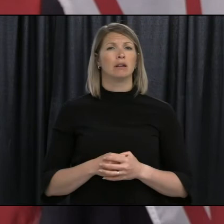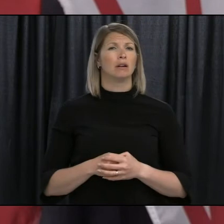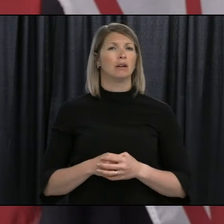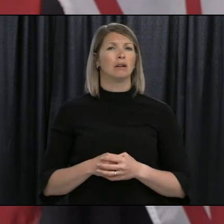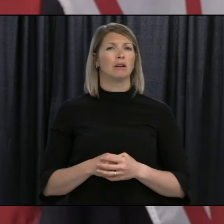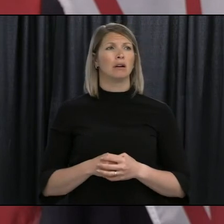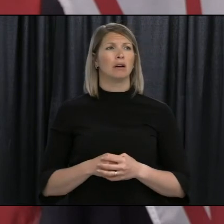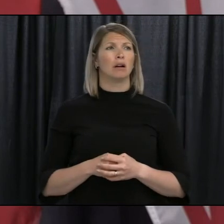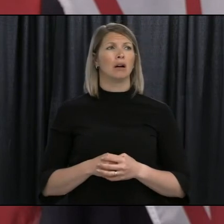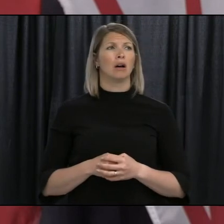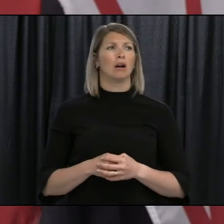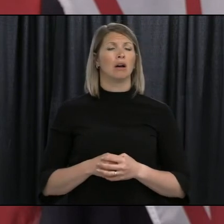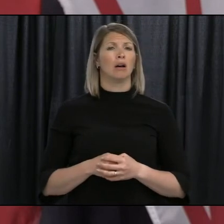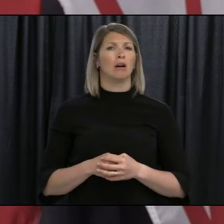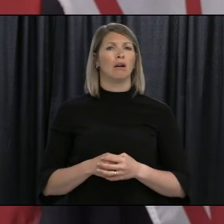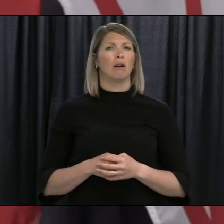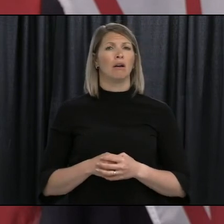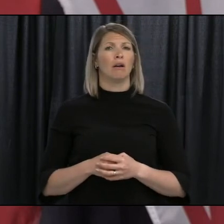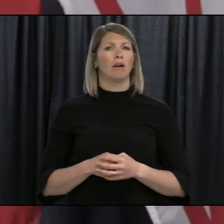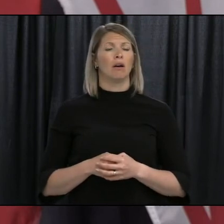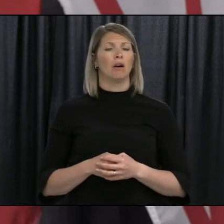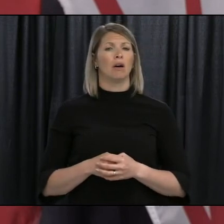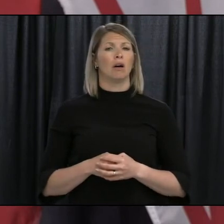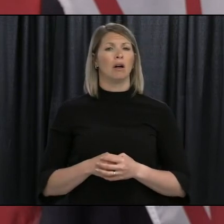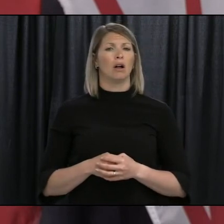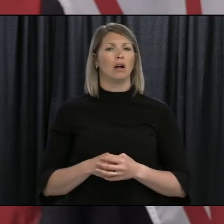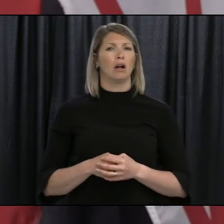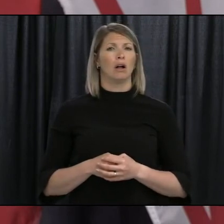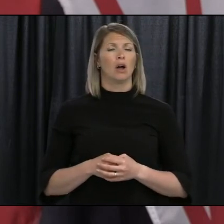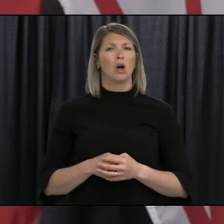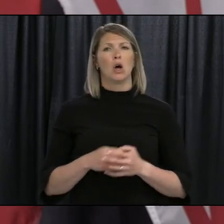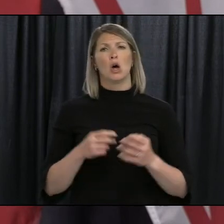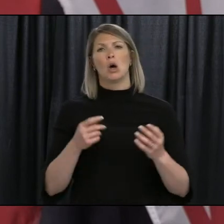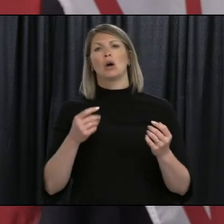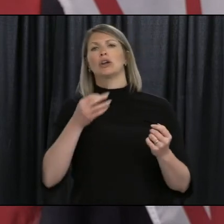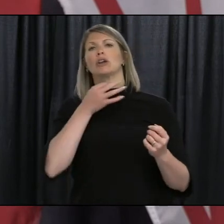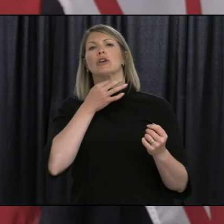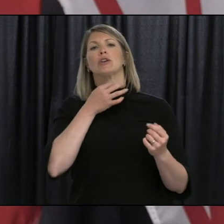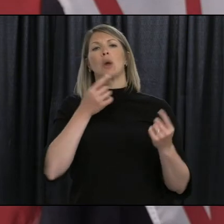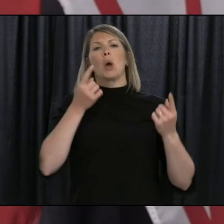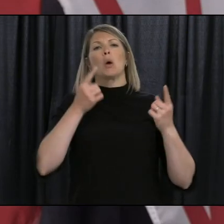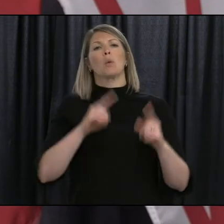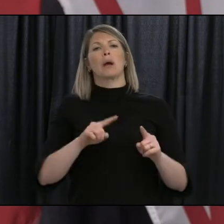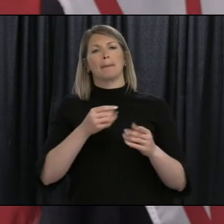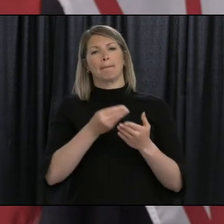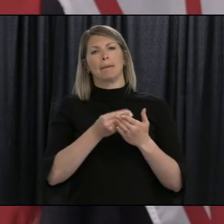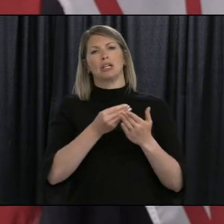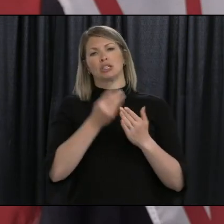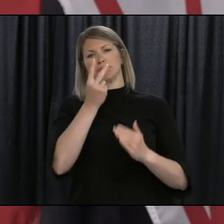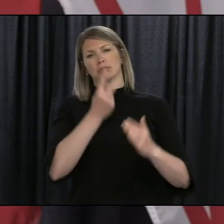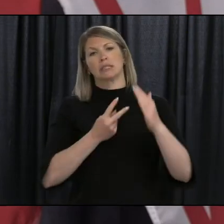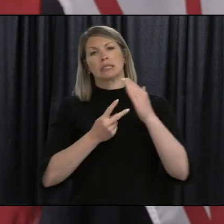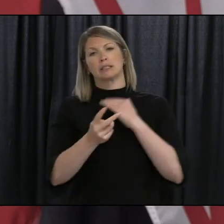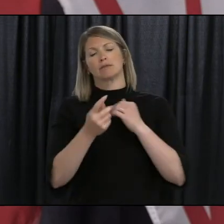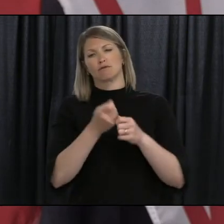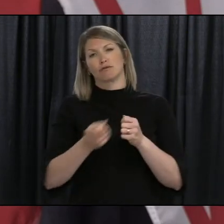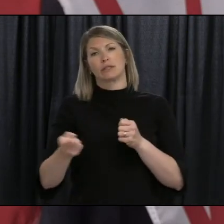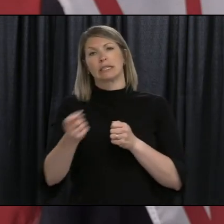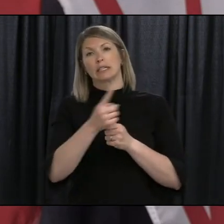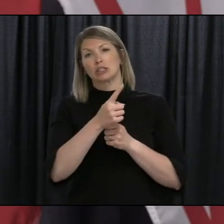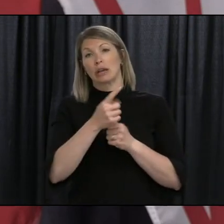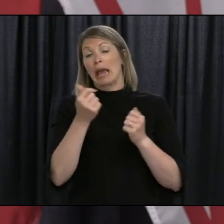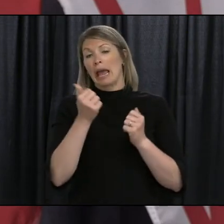some more details about when we might see a budget for the upcoming year, and if there is any sort of projected deficit